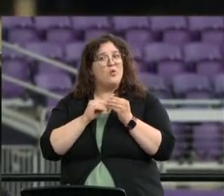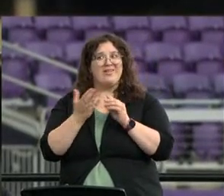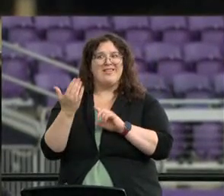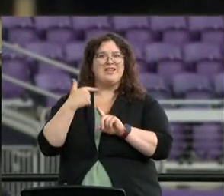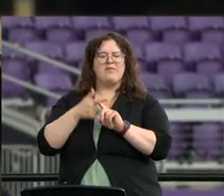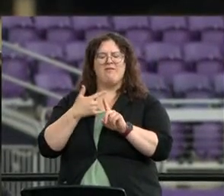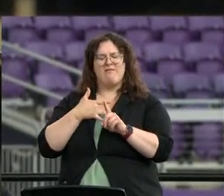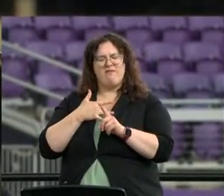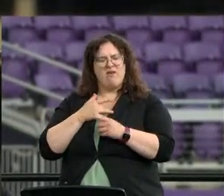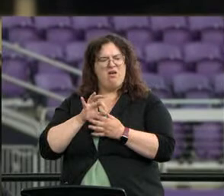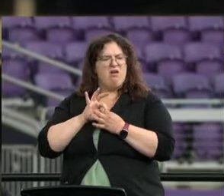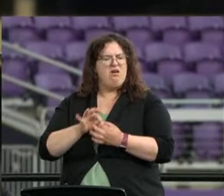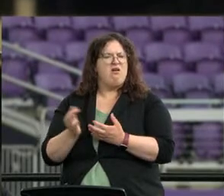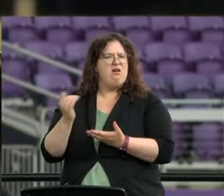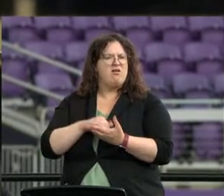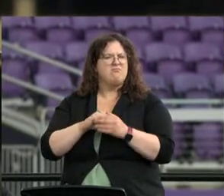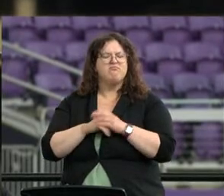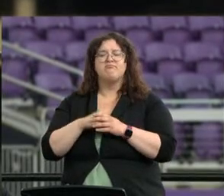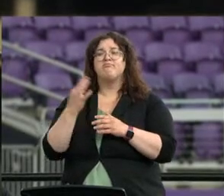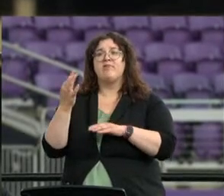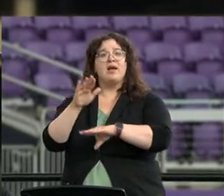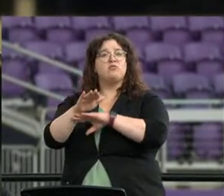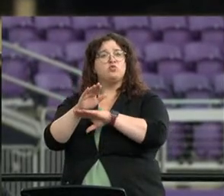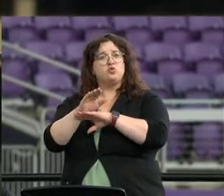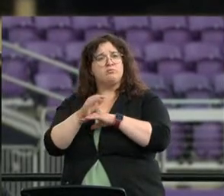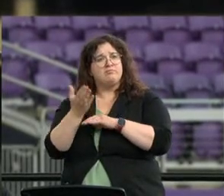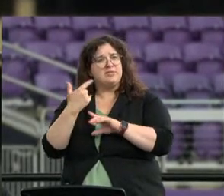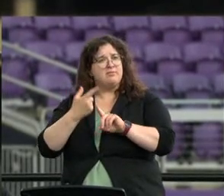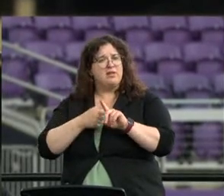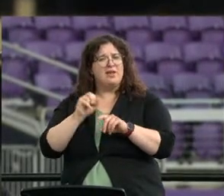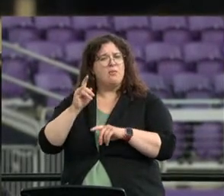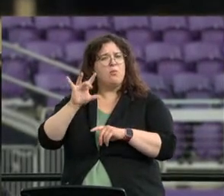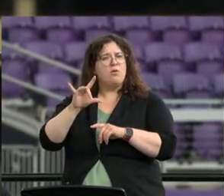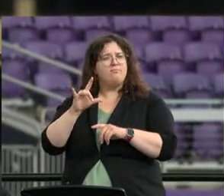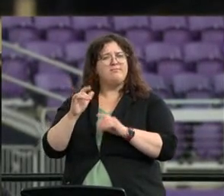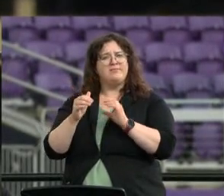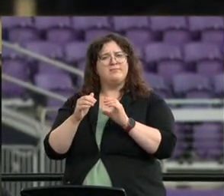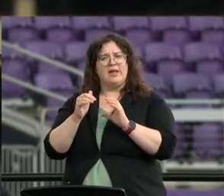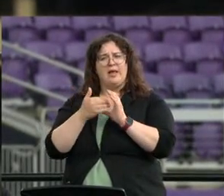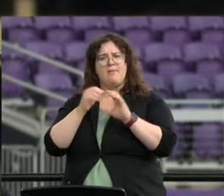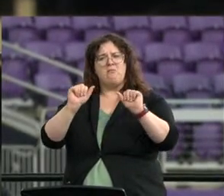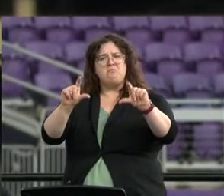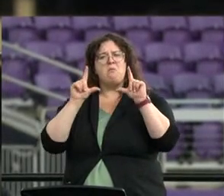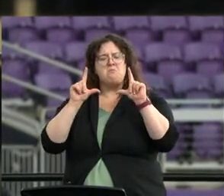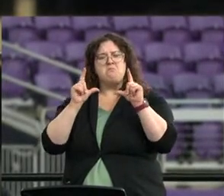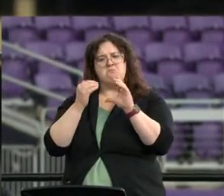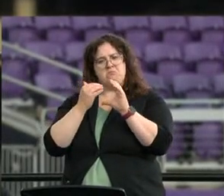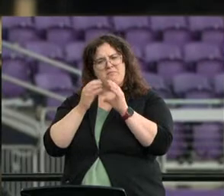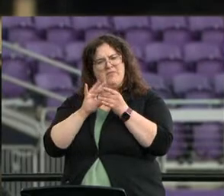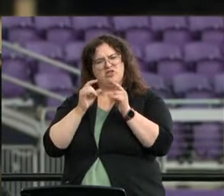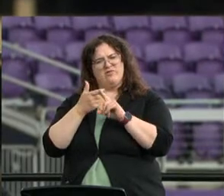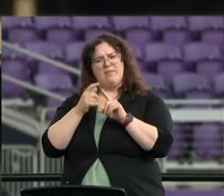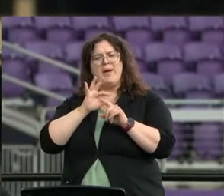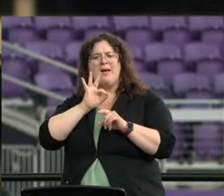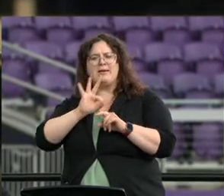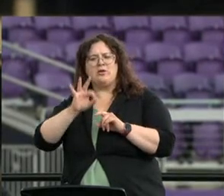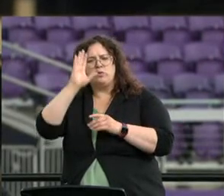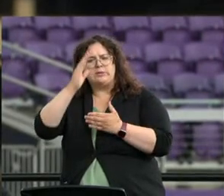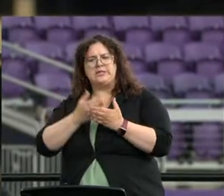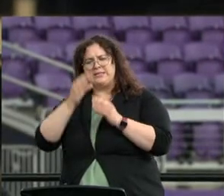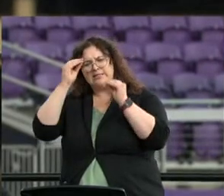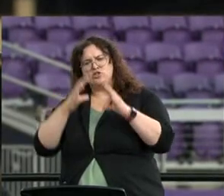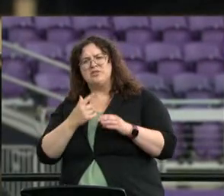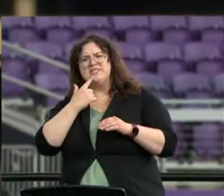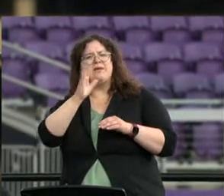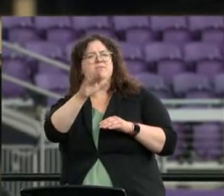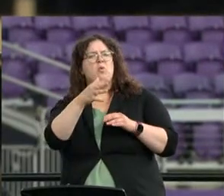month ago. On a Friday afternoon in late April, I opened up my email to the following message from my 9-year-old son's teacher. Quote, just